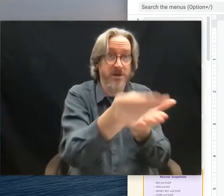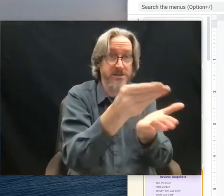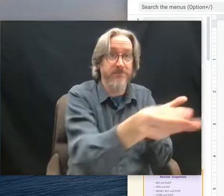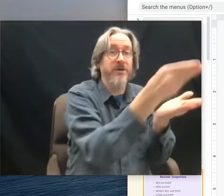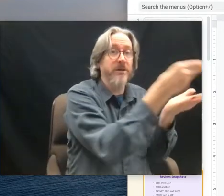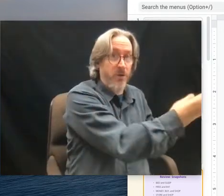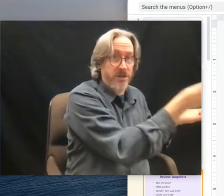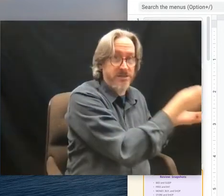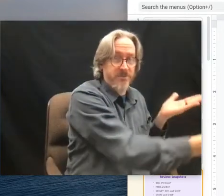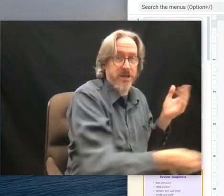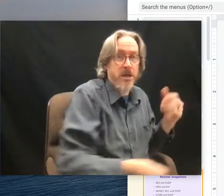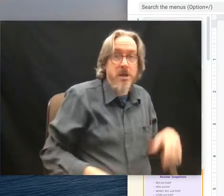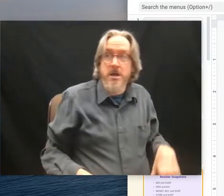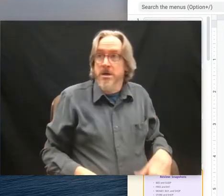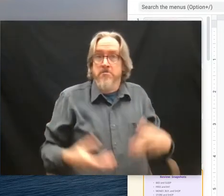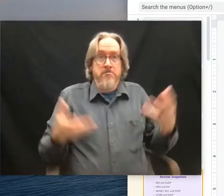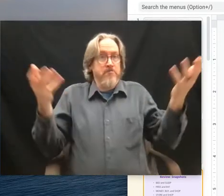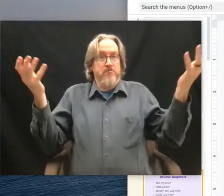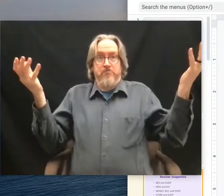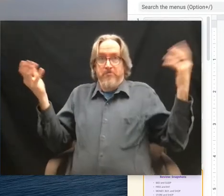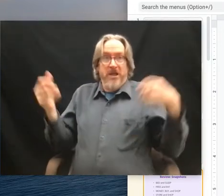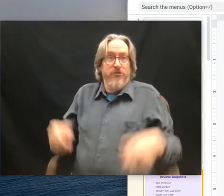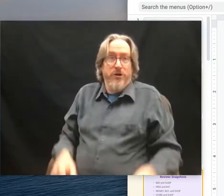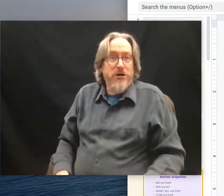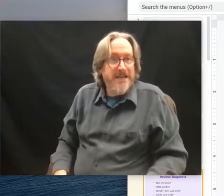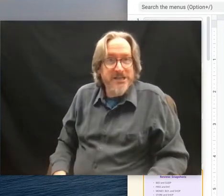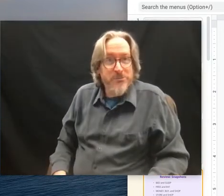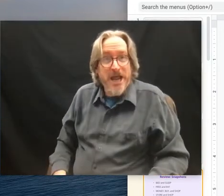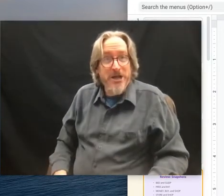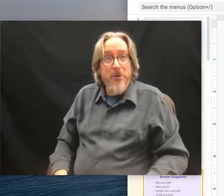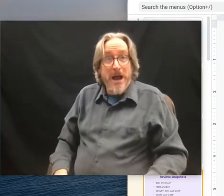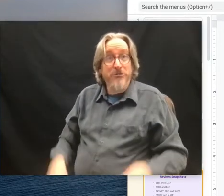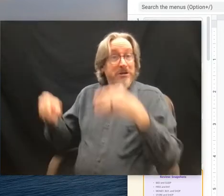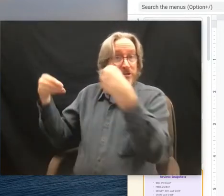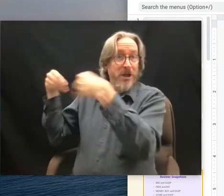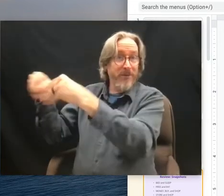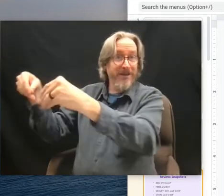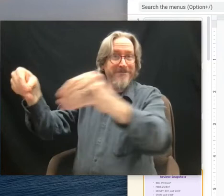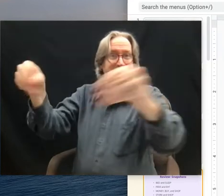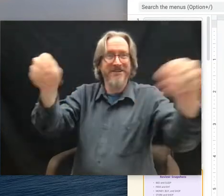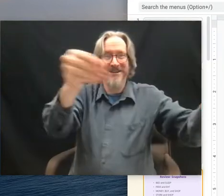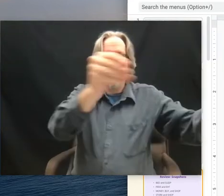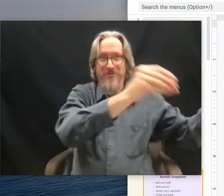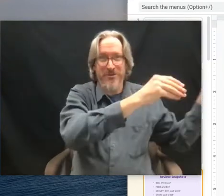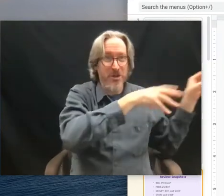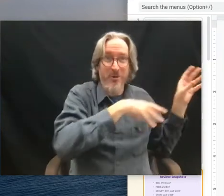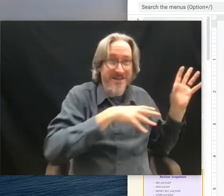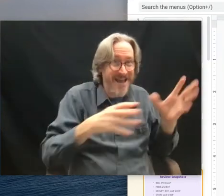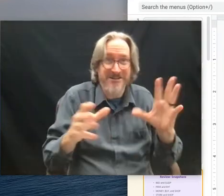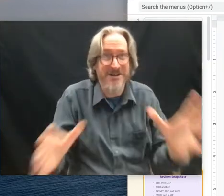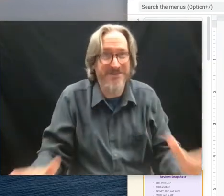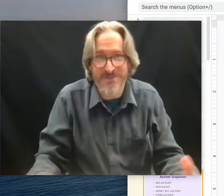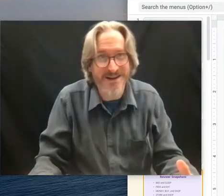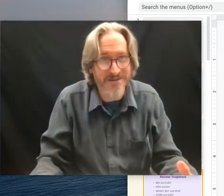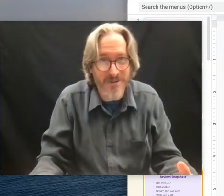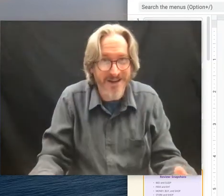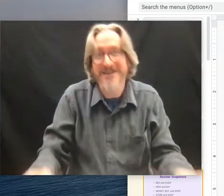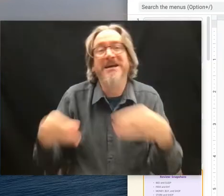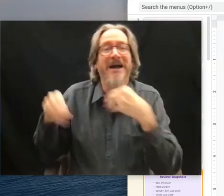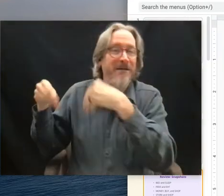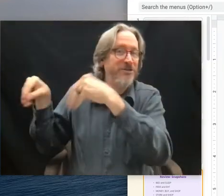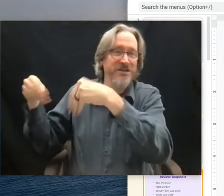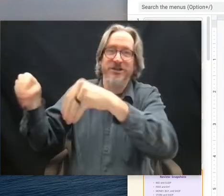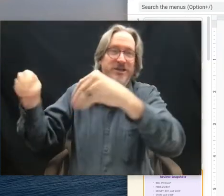something, bought something, bought something. There are days when I go out shopping with no intention of spending